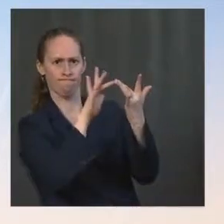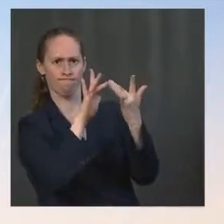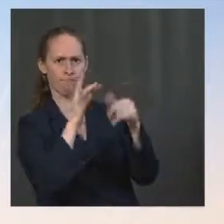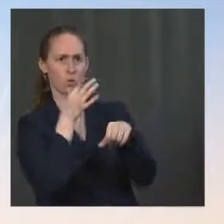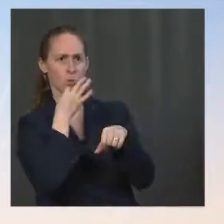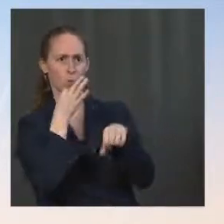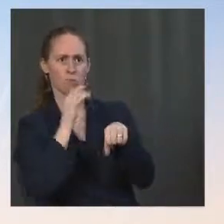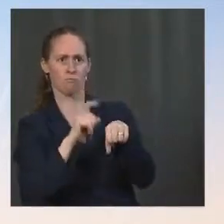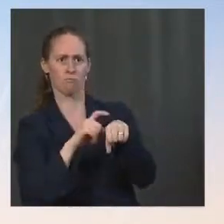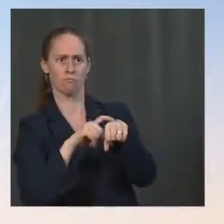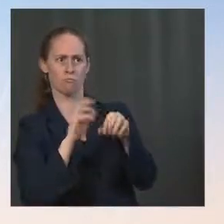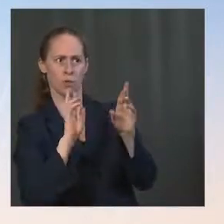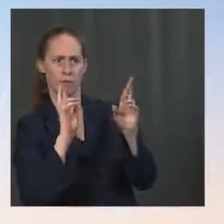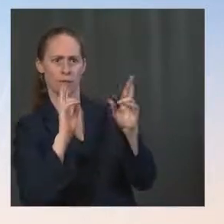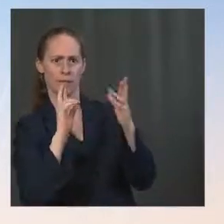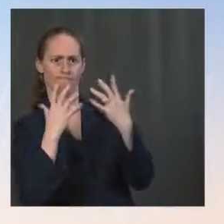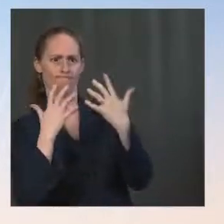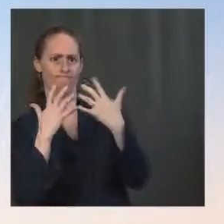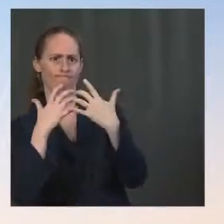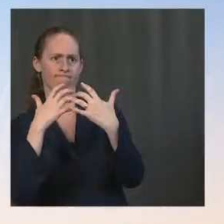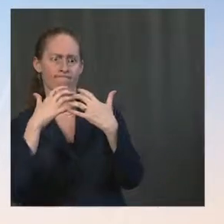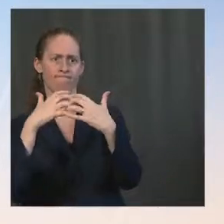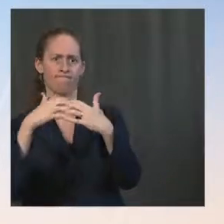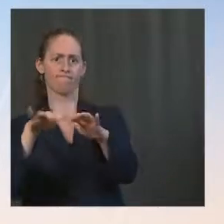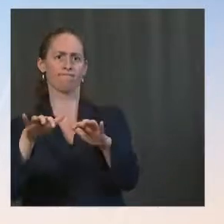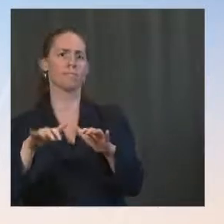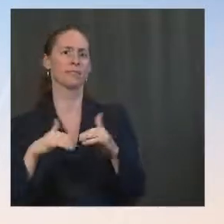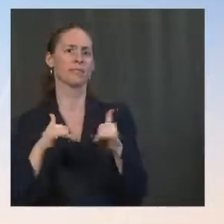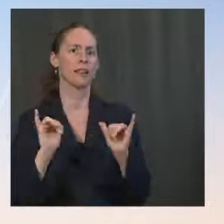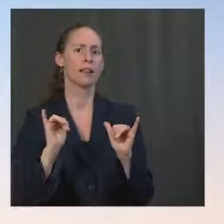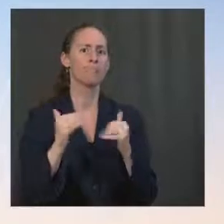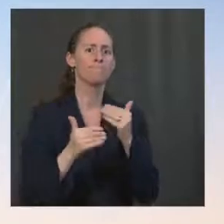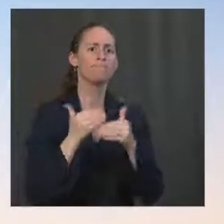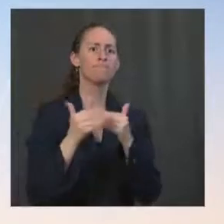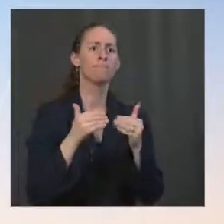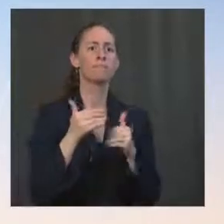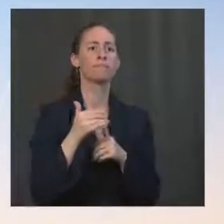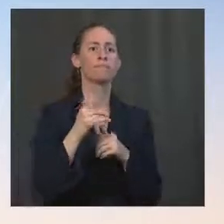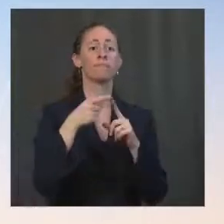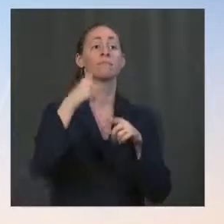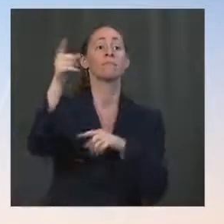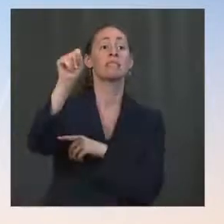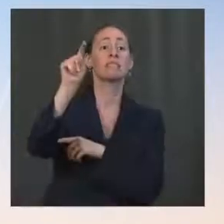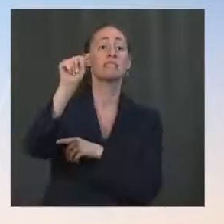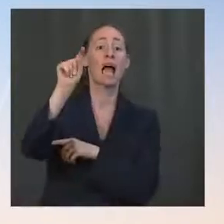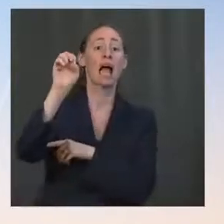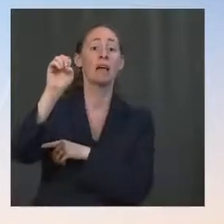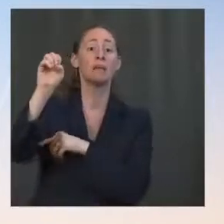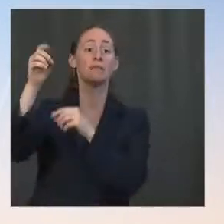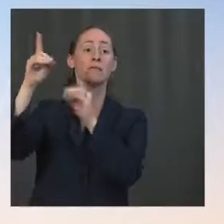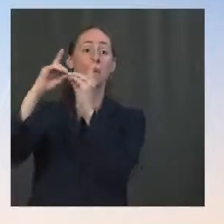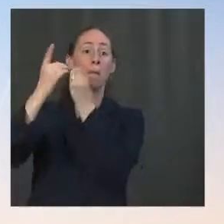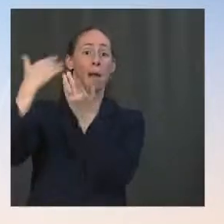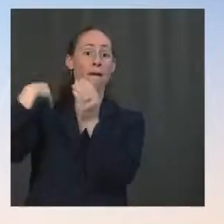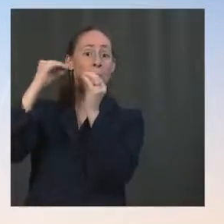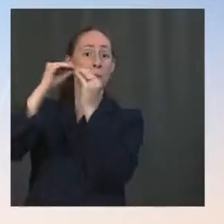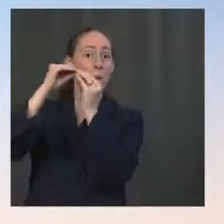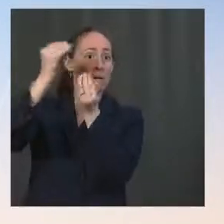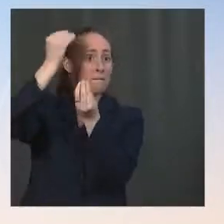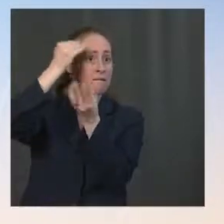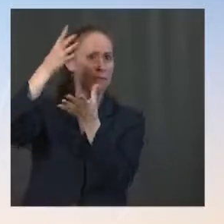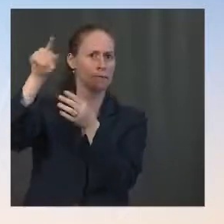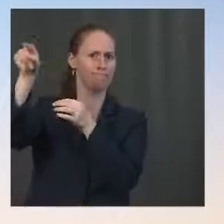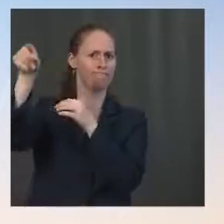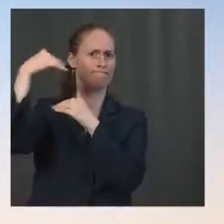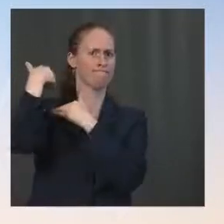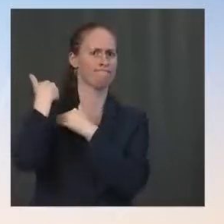with to facilitate their evacuation. That's the update from the State Department. They may have more details, given they have been overseeing the constant